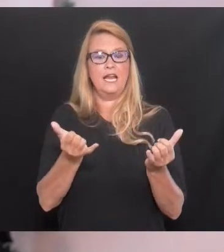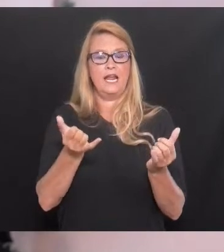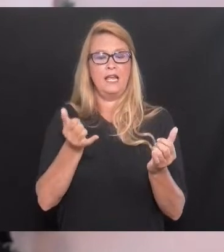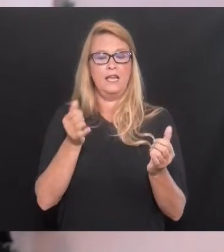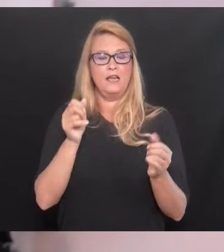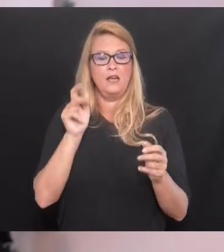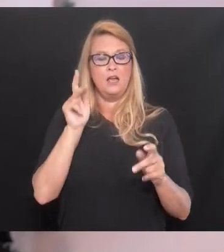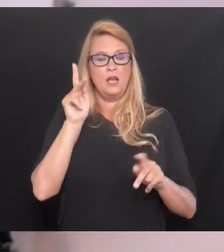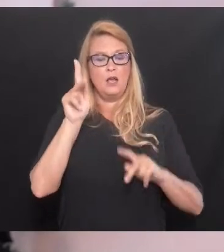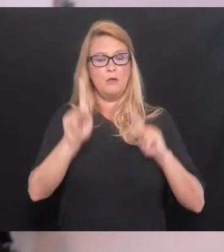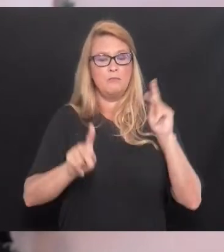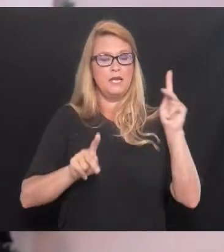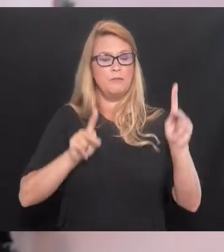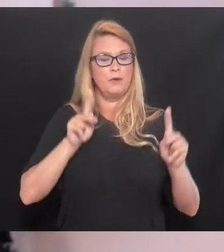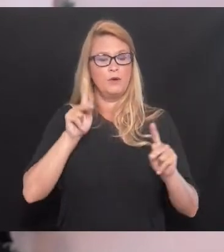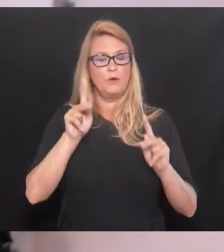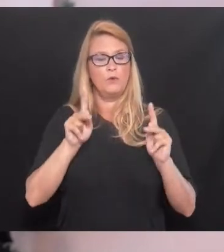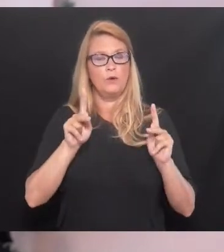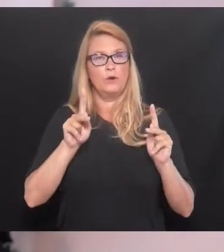with